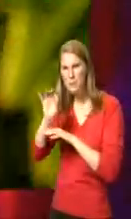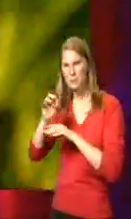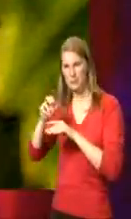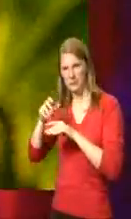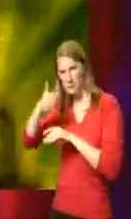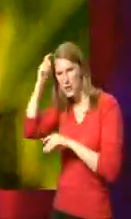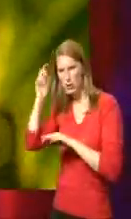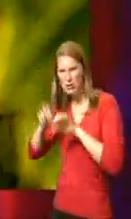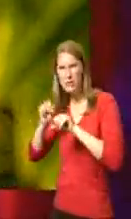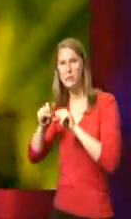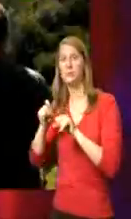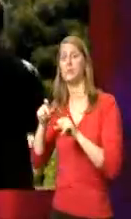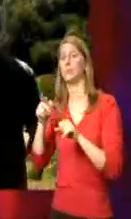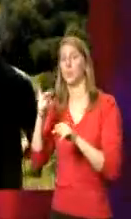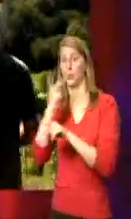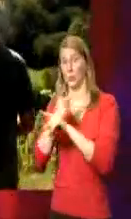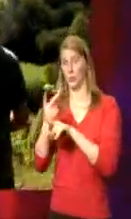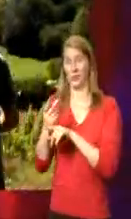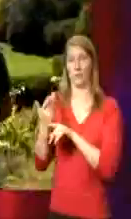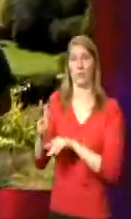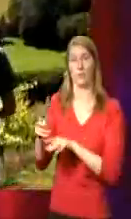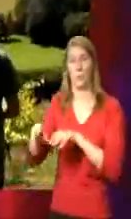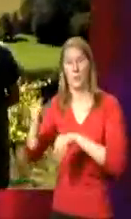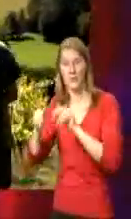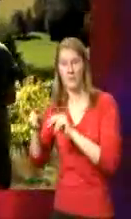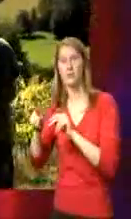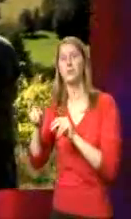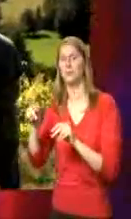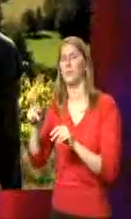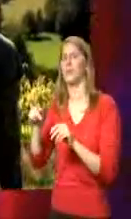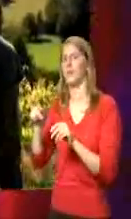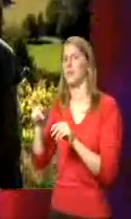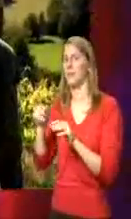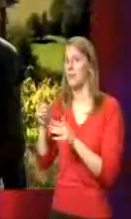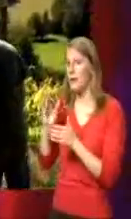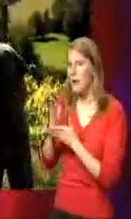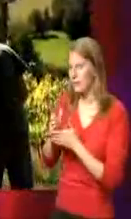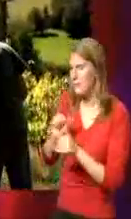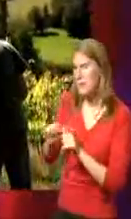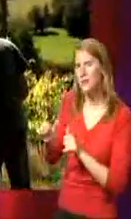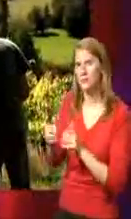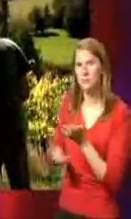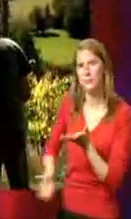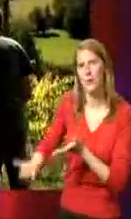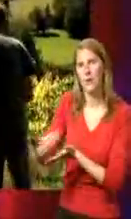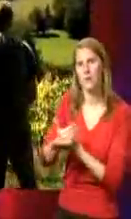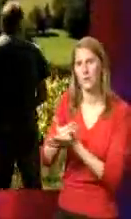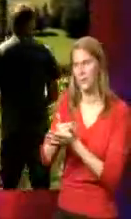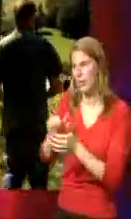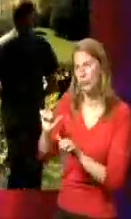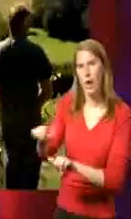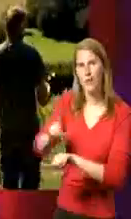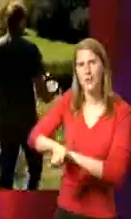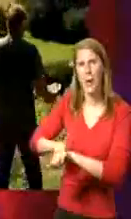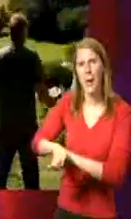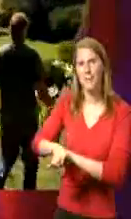best, the grapes have to be harvested at exactly the right moment. Juliet and Roger's fortunes depend on it.